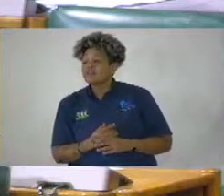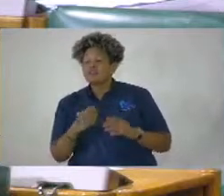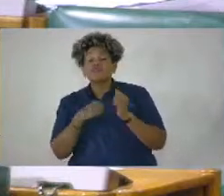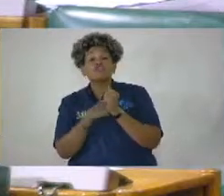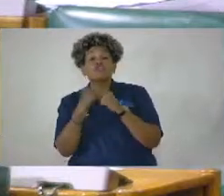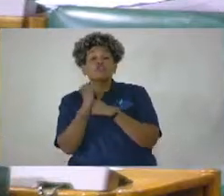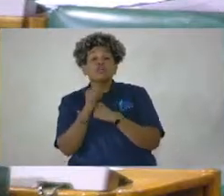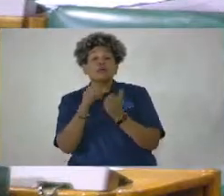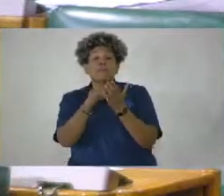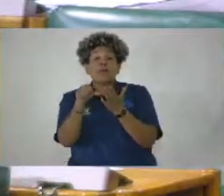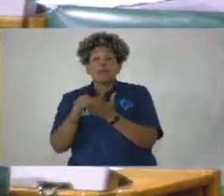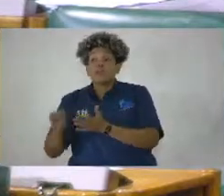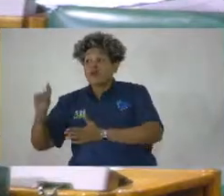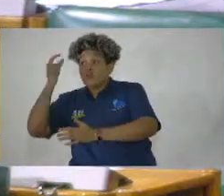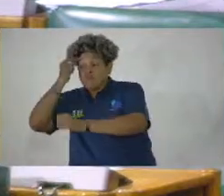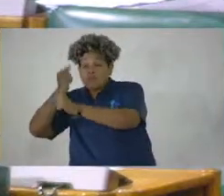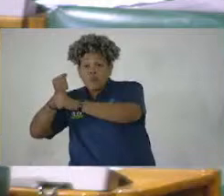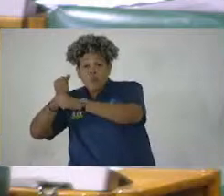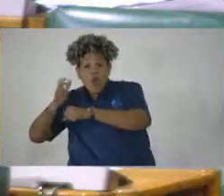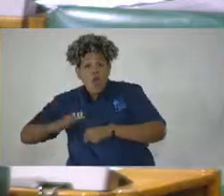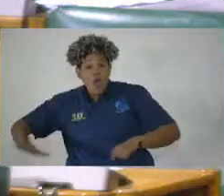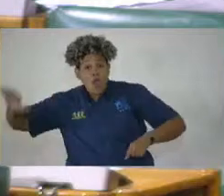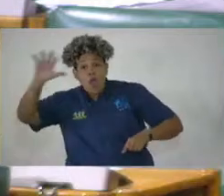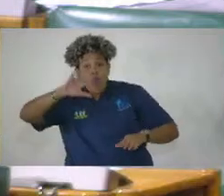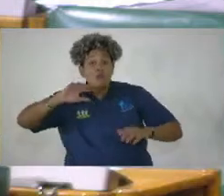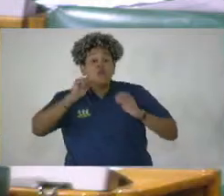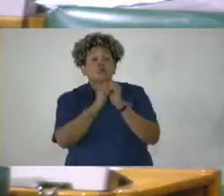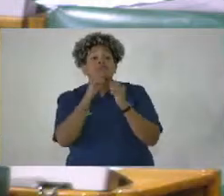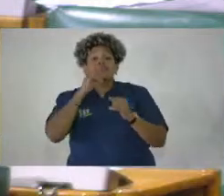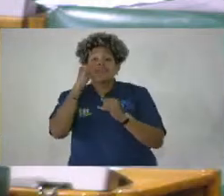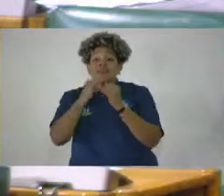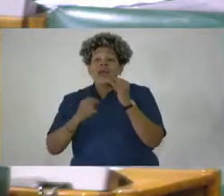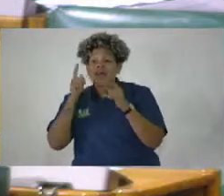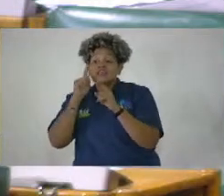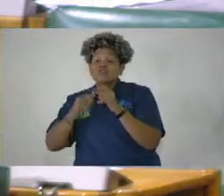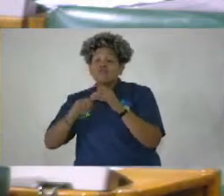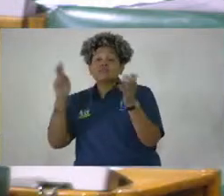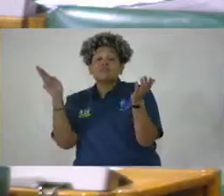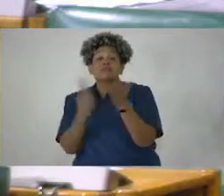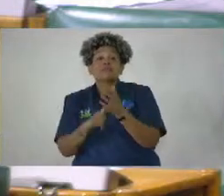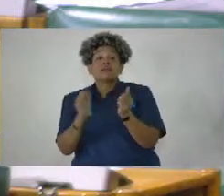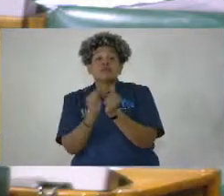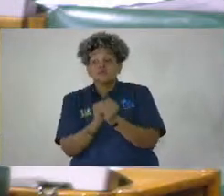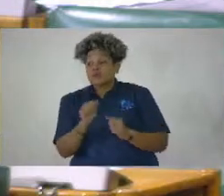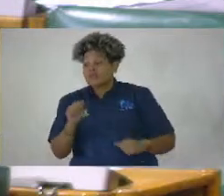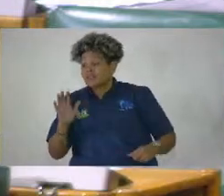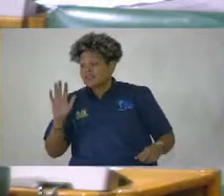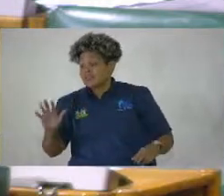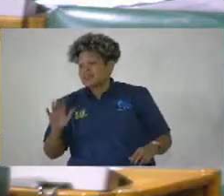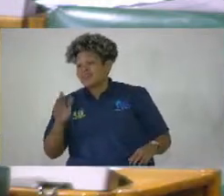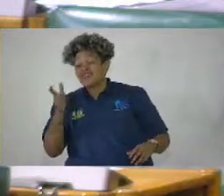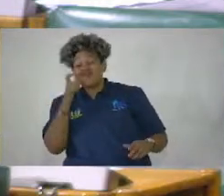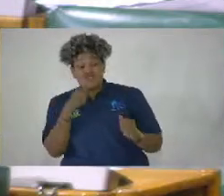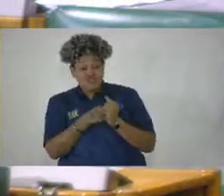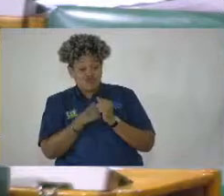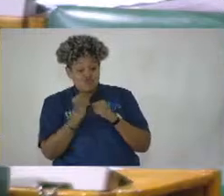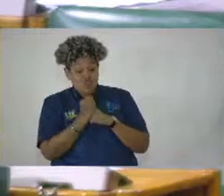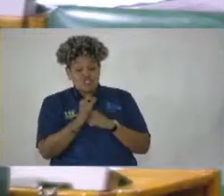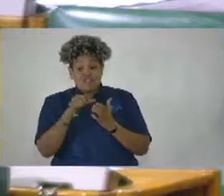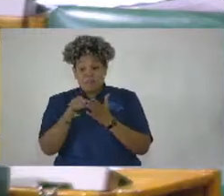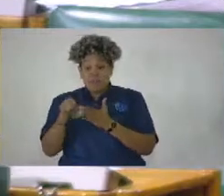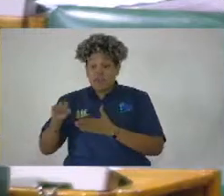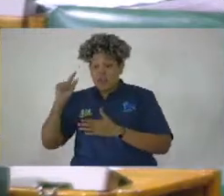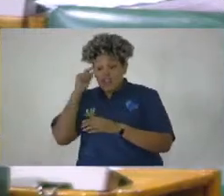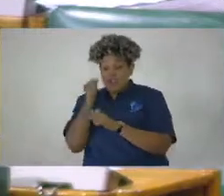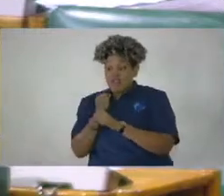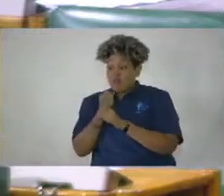restructuring of compensation with the last agreement signed with Vincent Morrison, the restructuring of